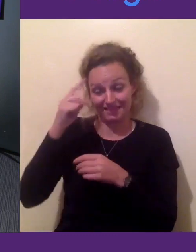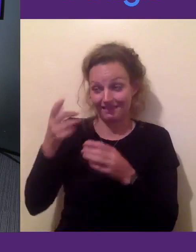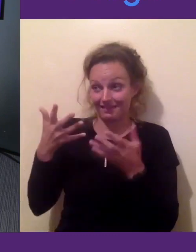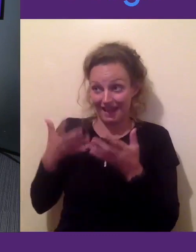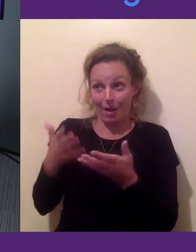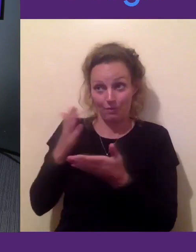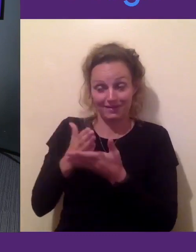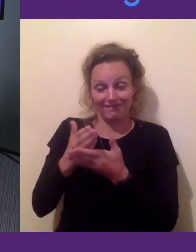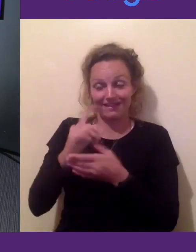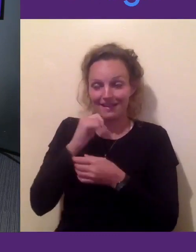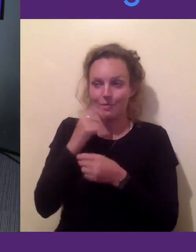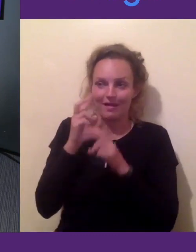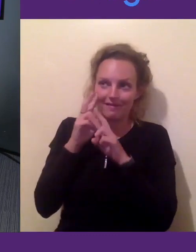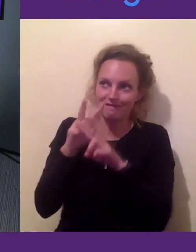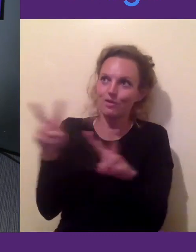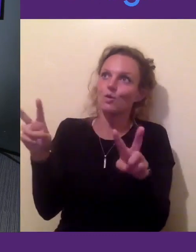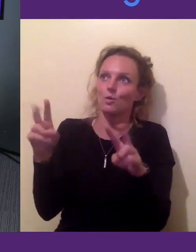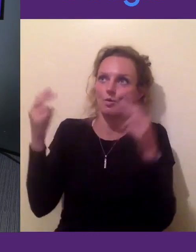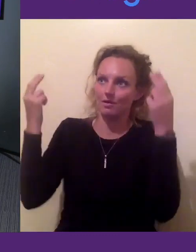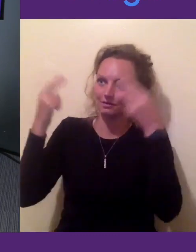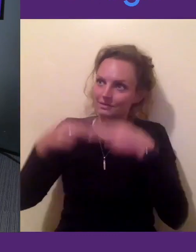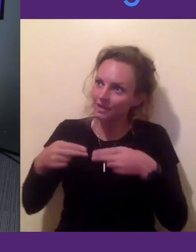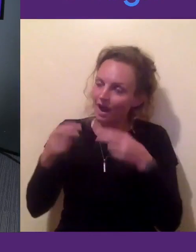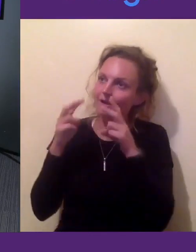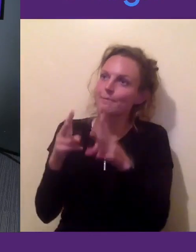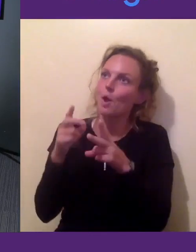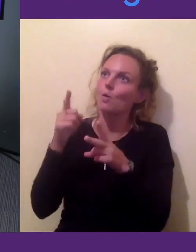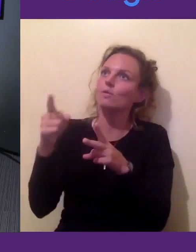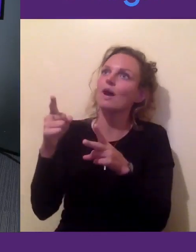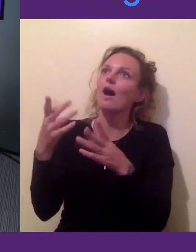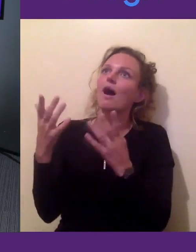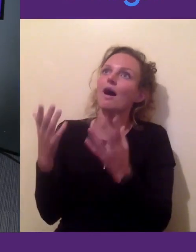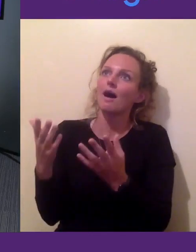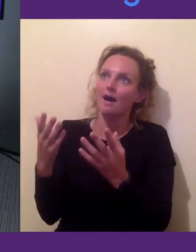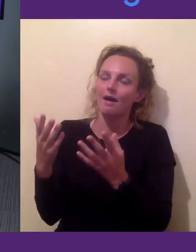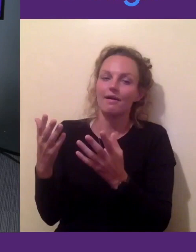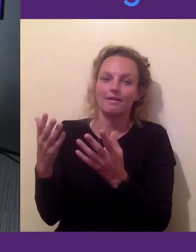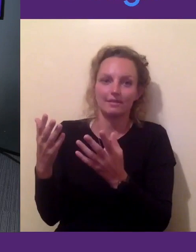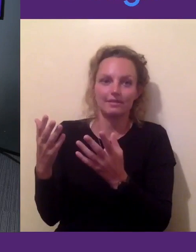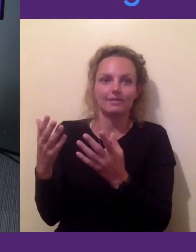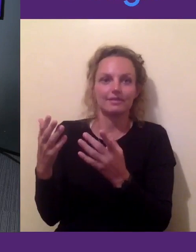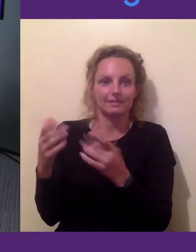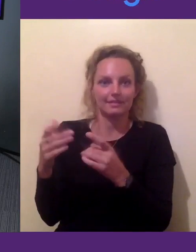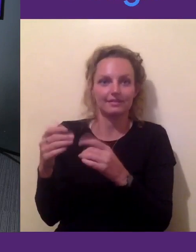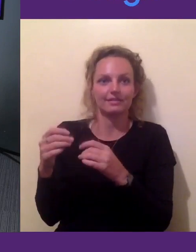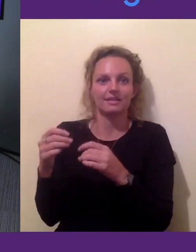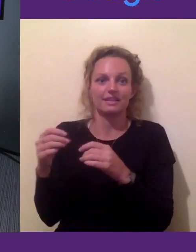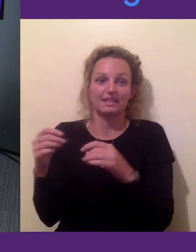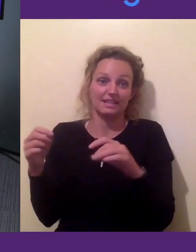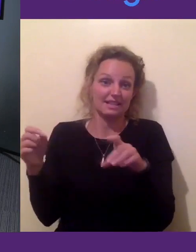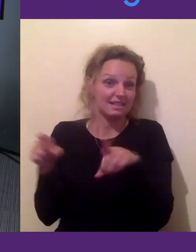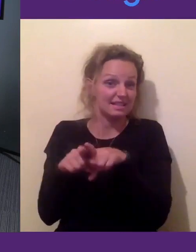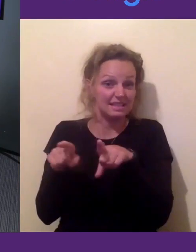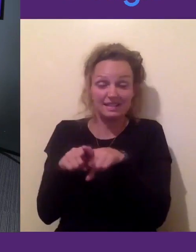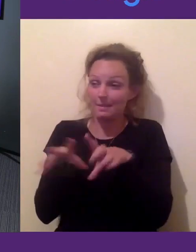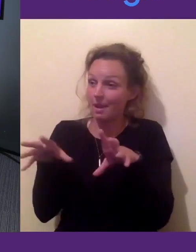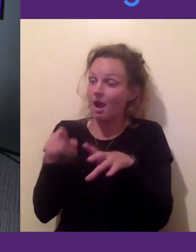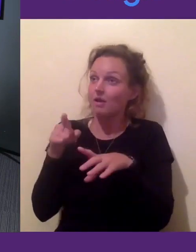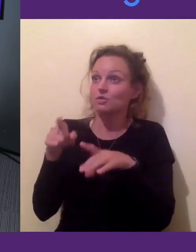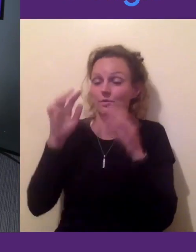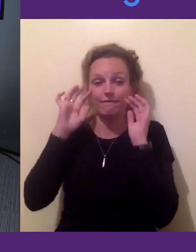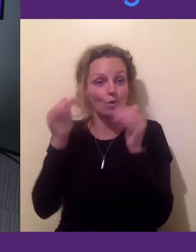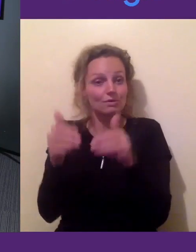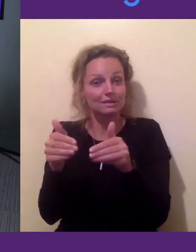new era of a lack of light, looking at addressing light pollution, accessibility, and just an ease